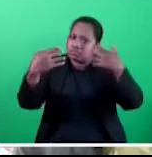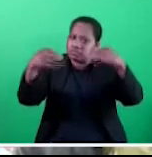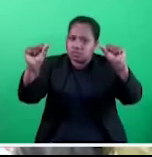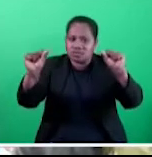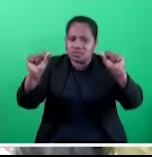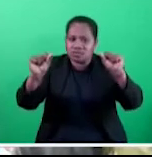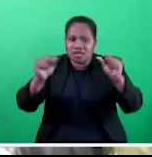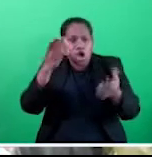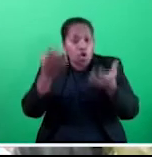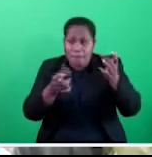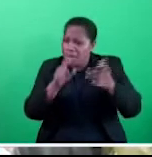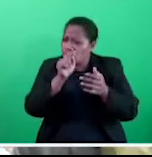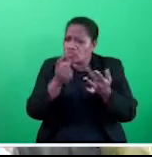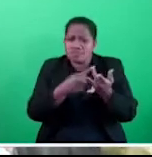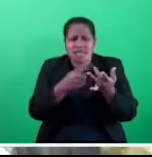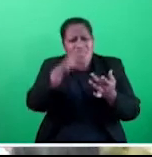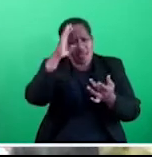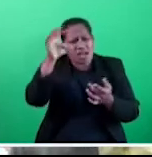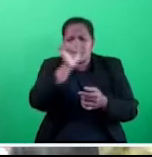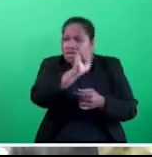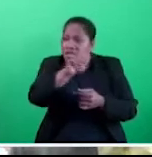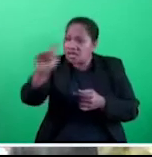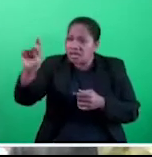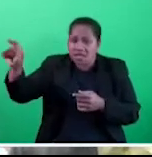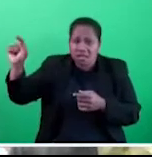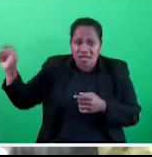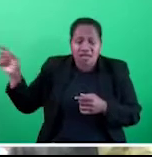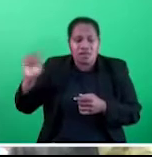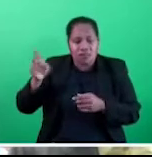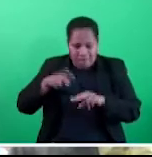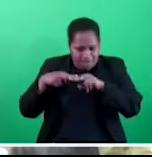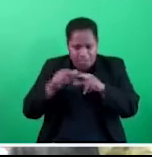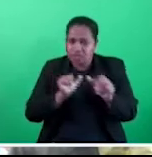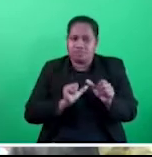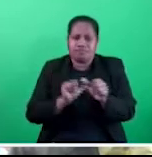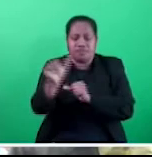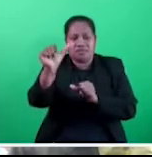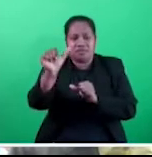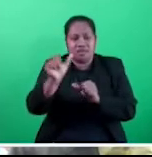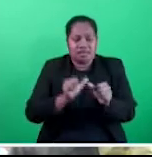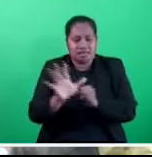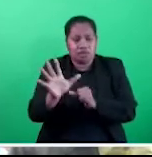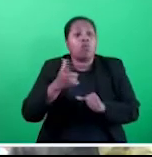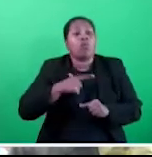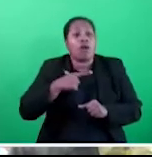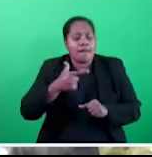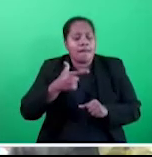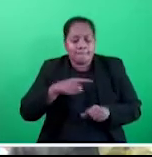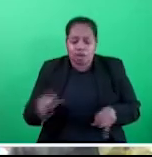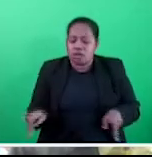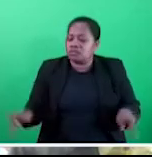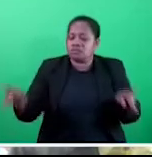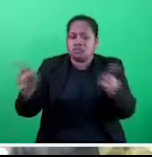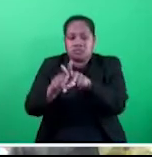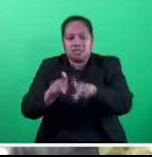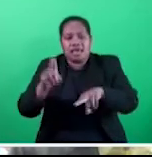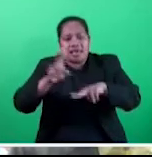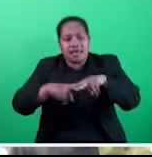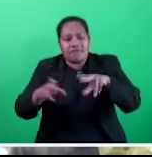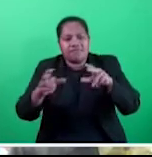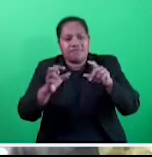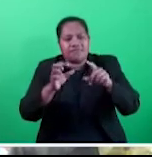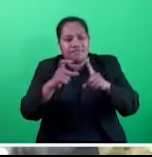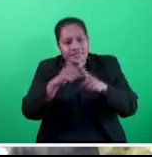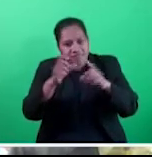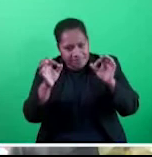to other countries, and this is because of the partnership with the Fiji Development Bank. And the operation of this project in Fiji